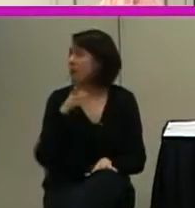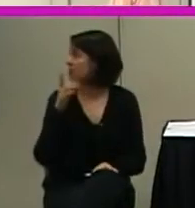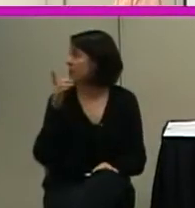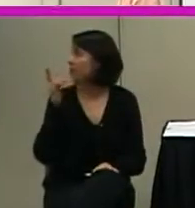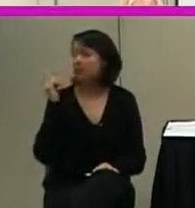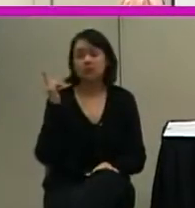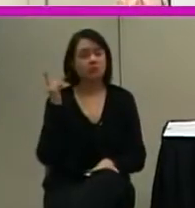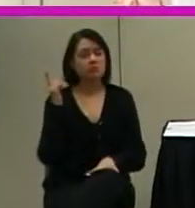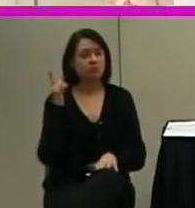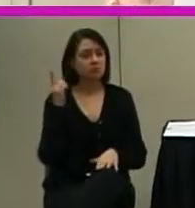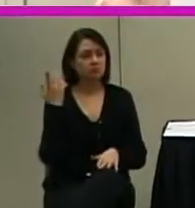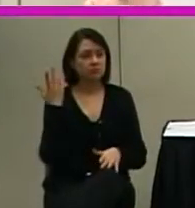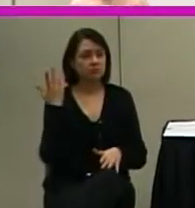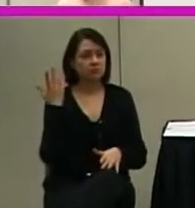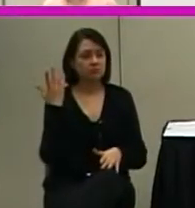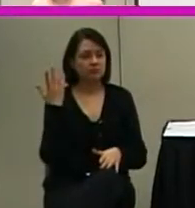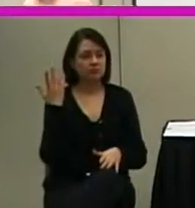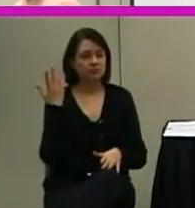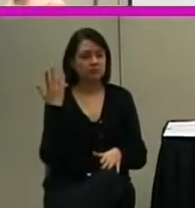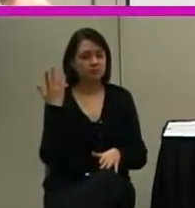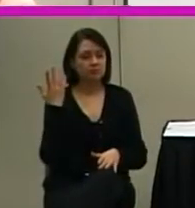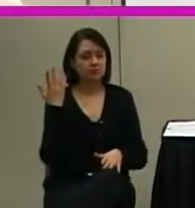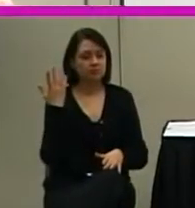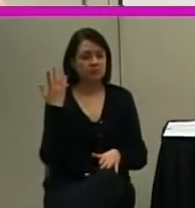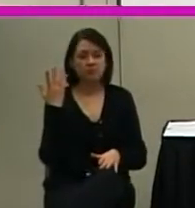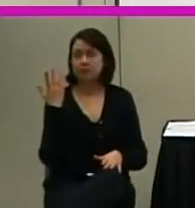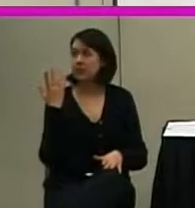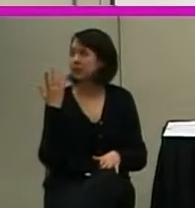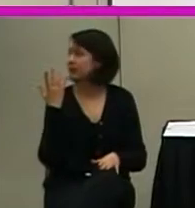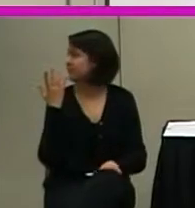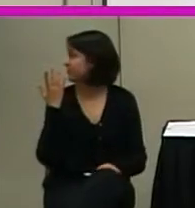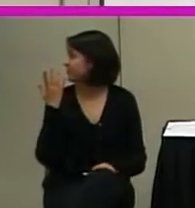gist of it in a graphic form.